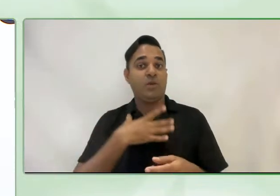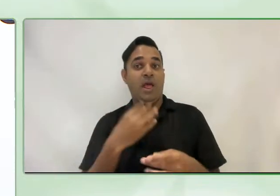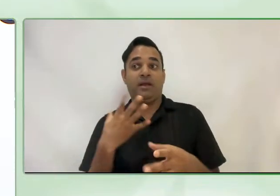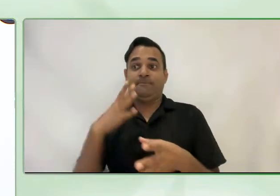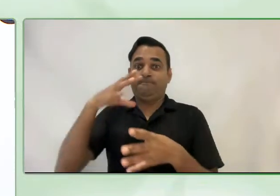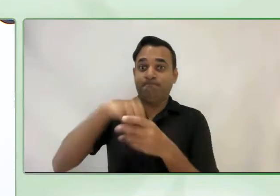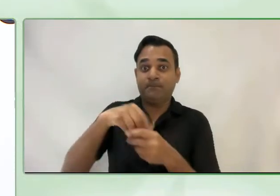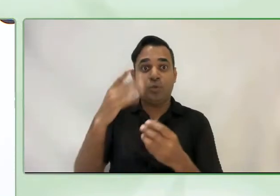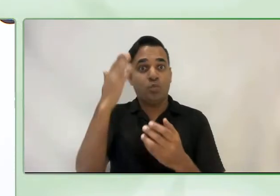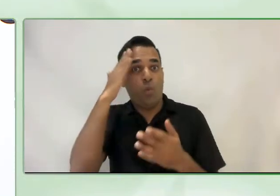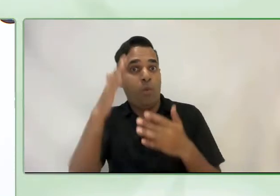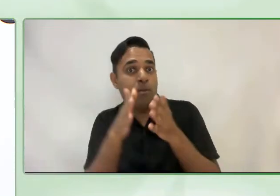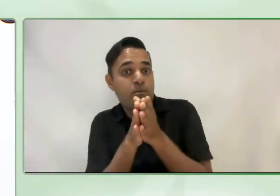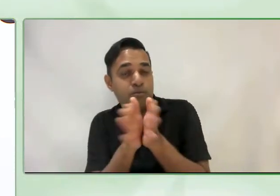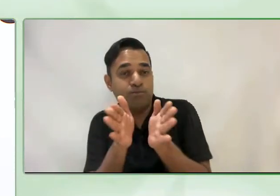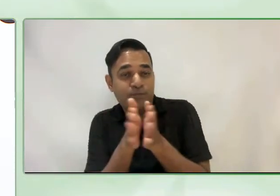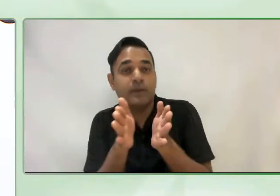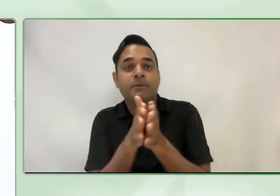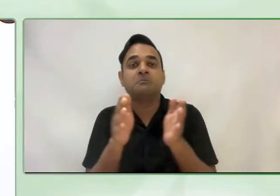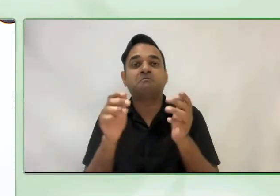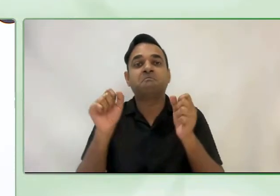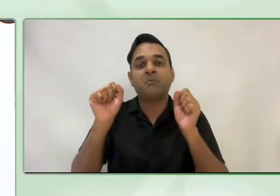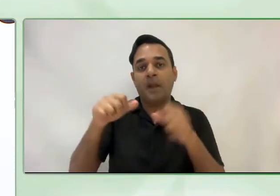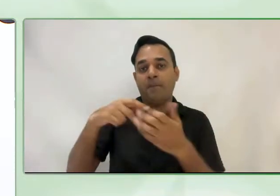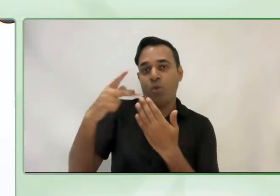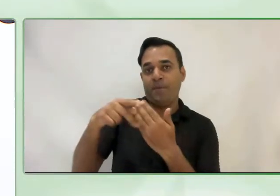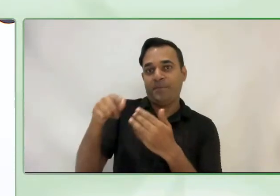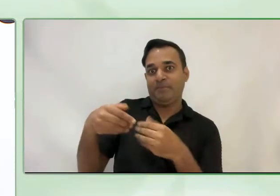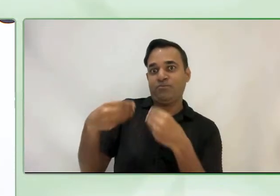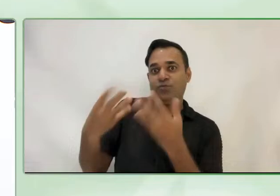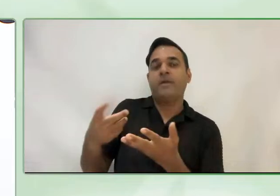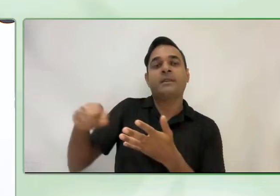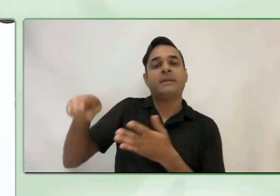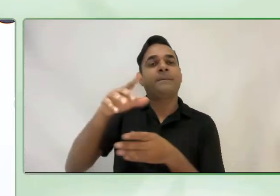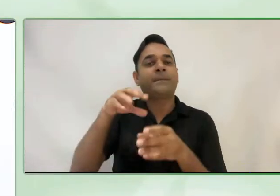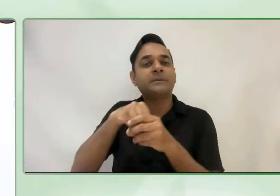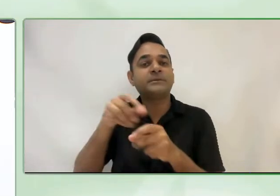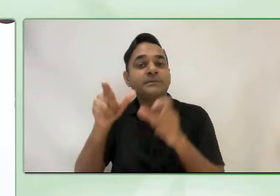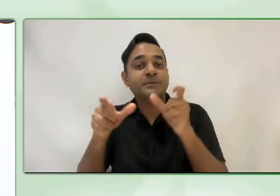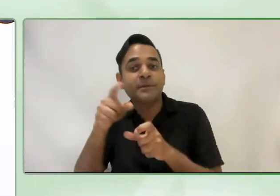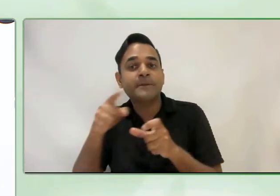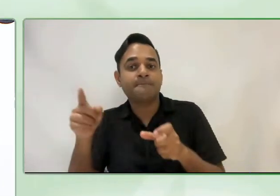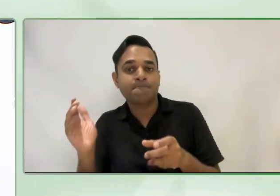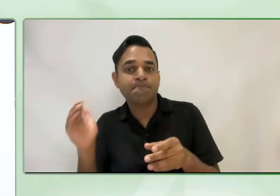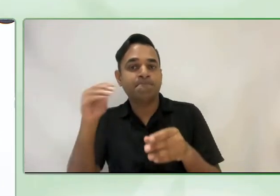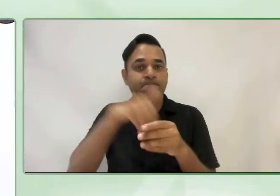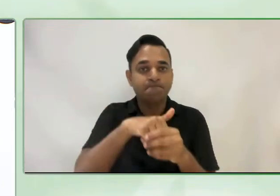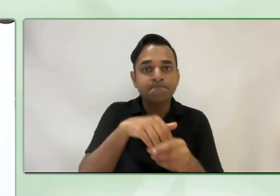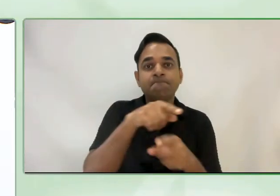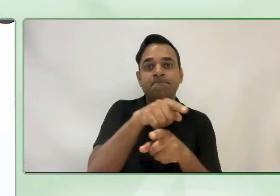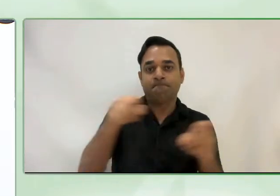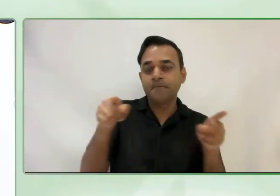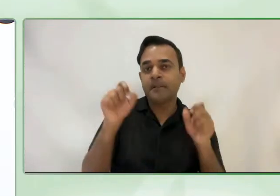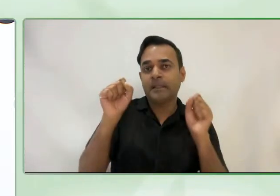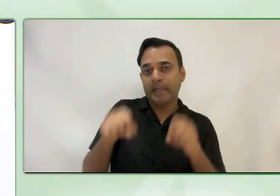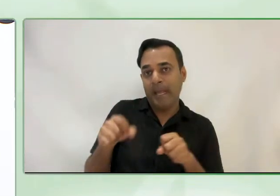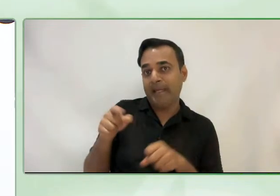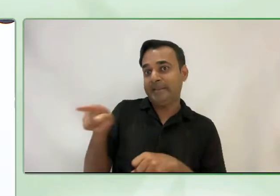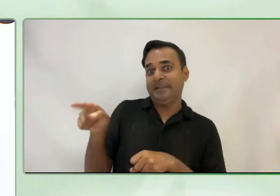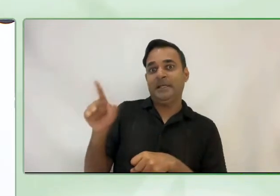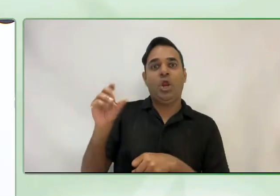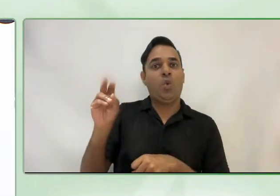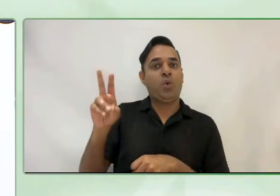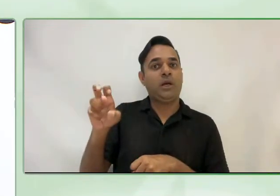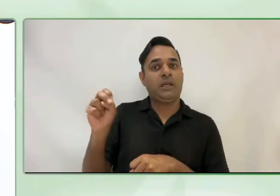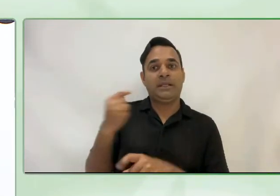you can, as Florian said, engage with them. And also I use this opportunity to promote our quiet room here that is on the ground